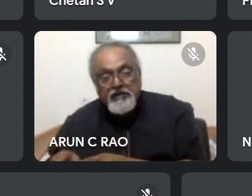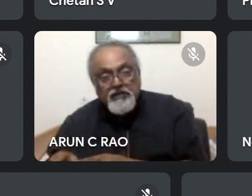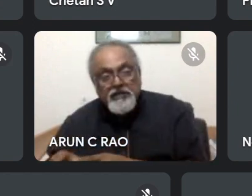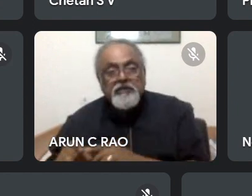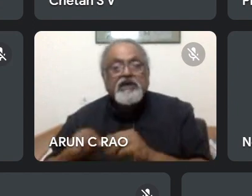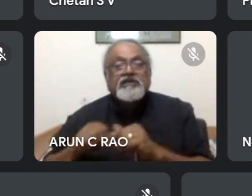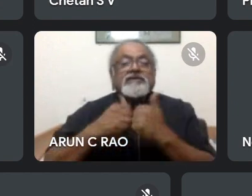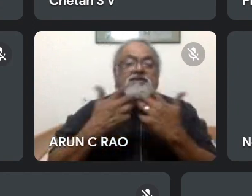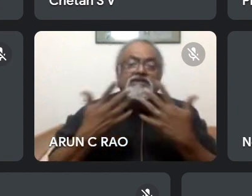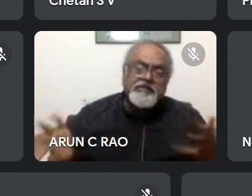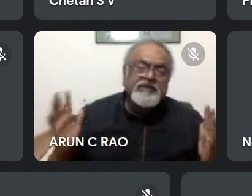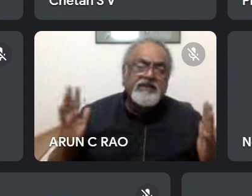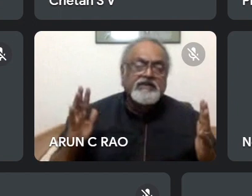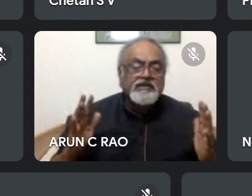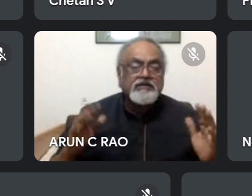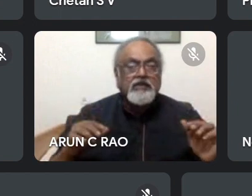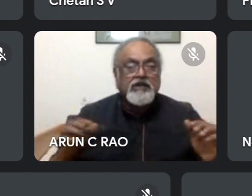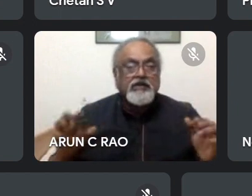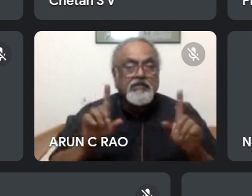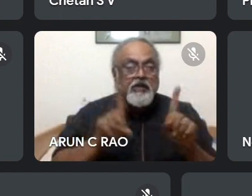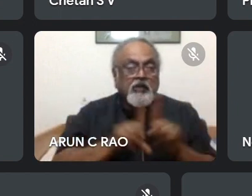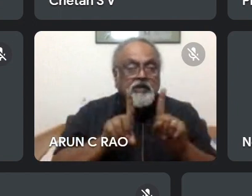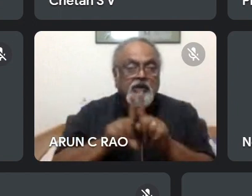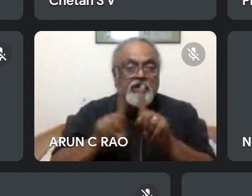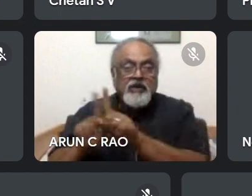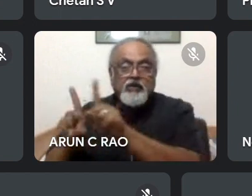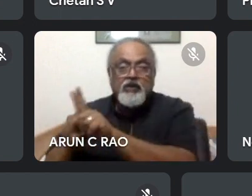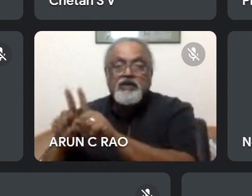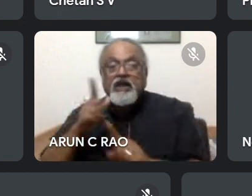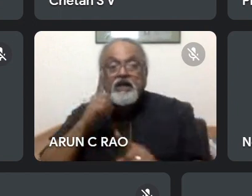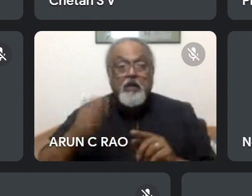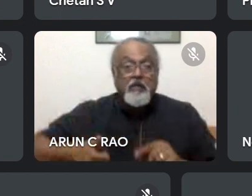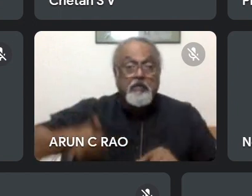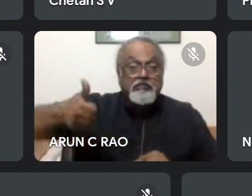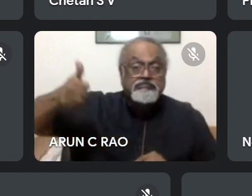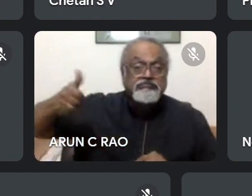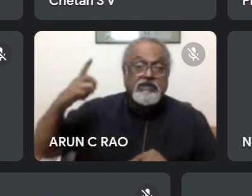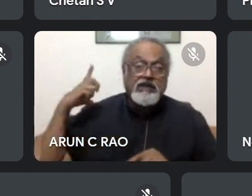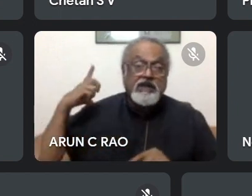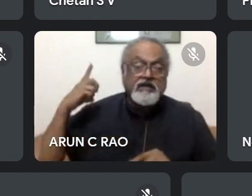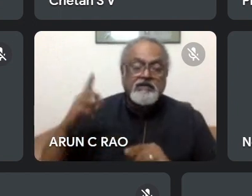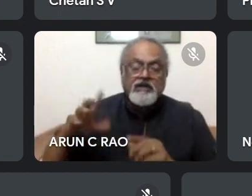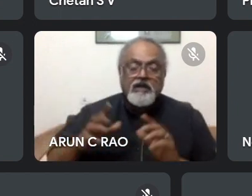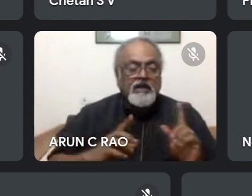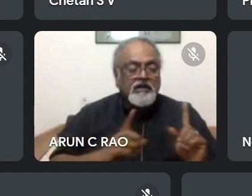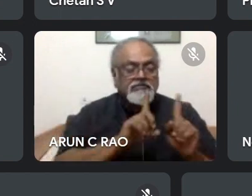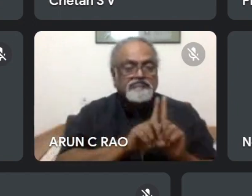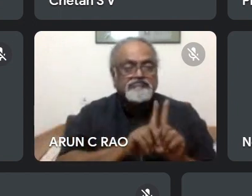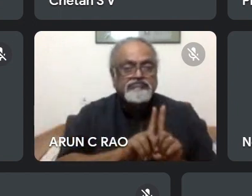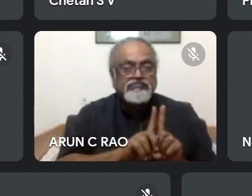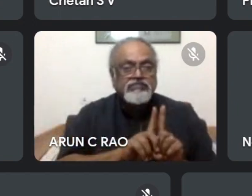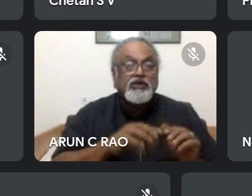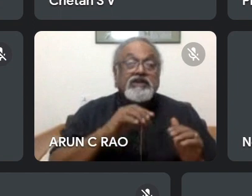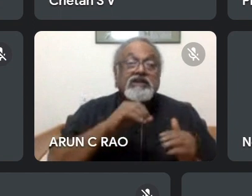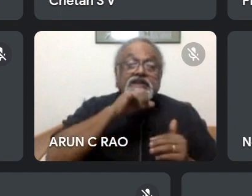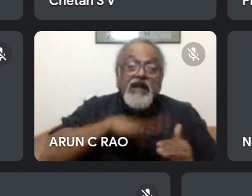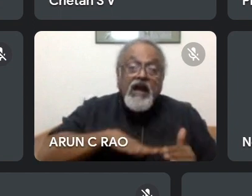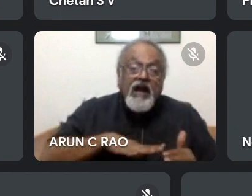well. So we pair them up with senior leaders to sort of walk them through the challenges that they are facing,